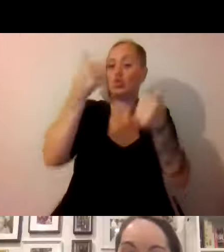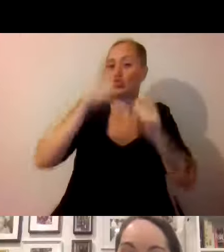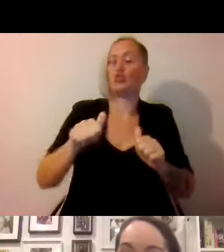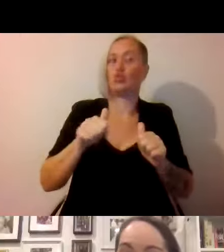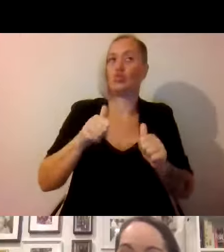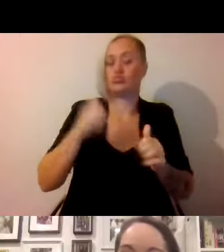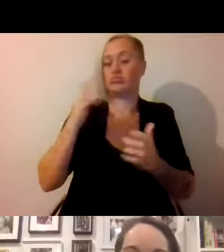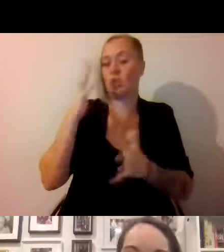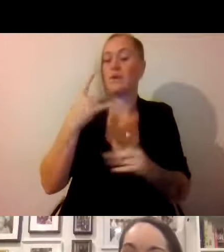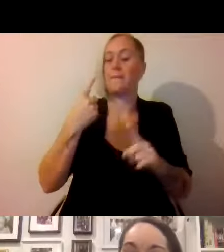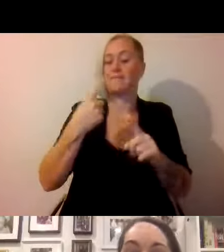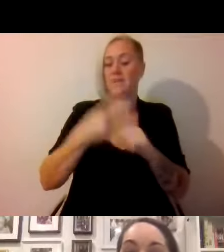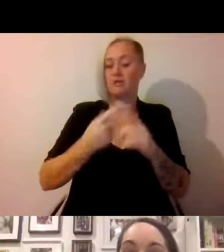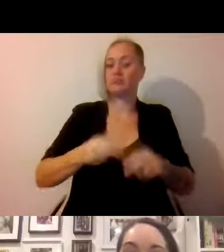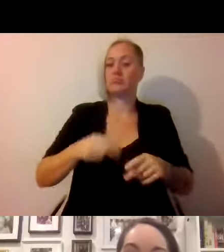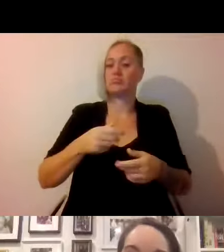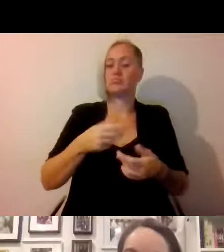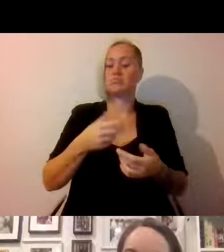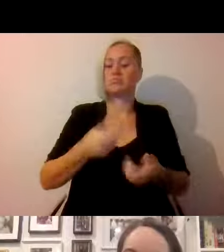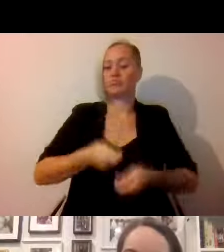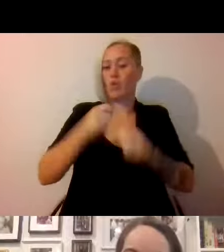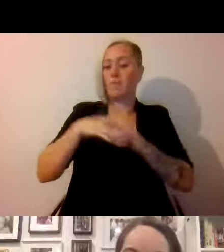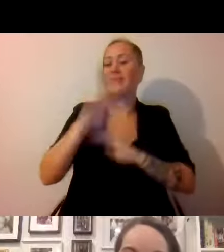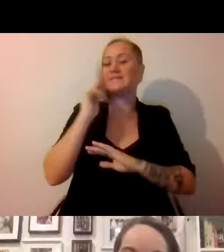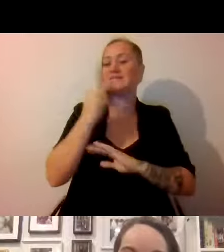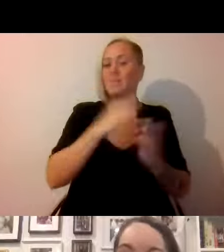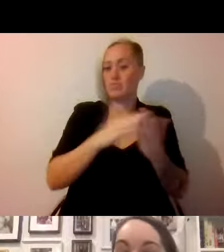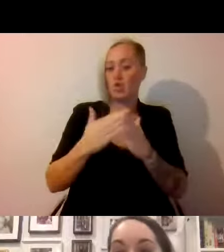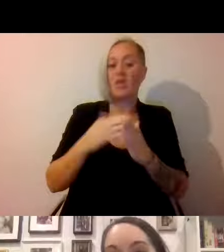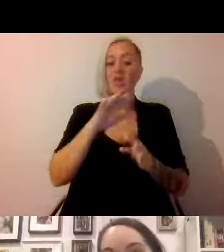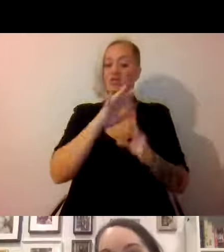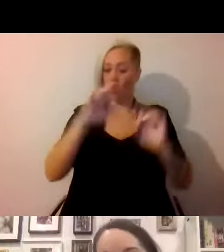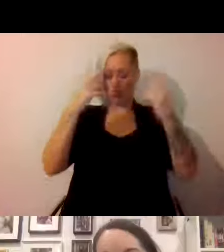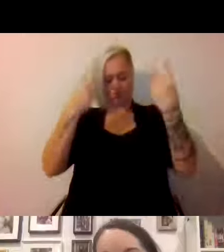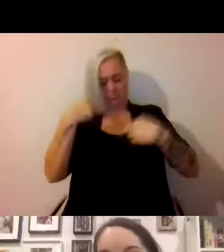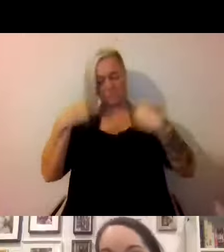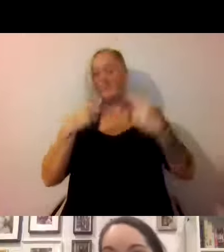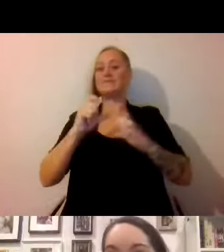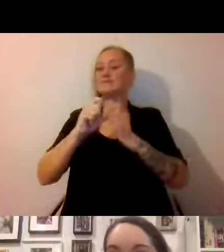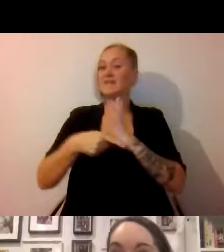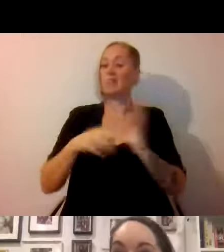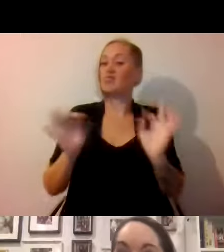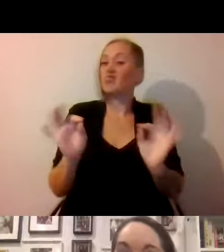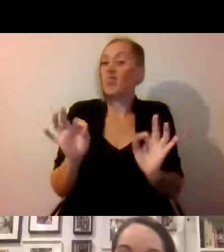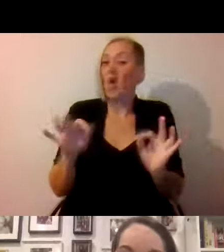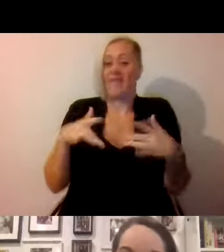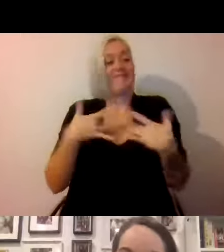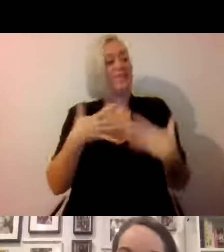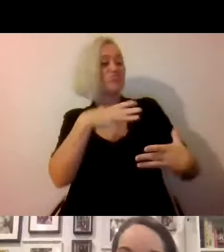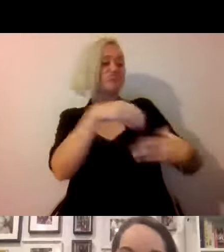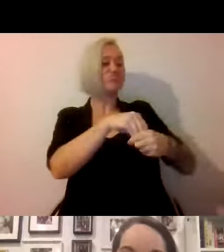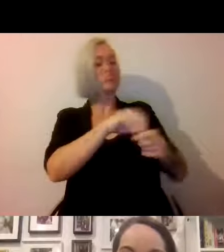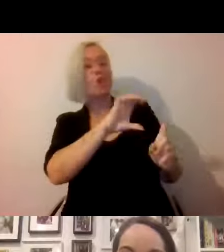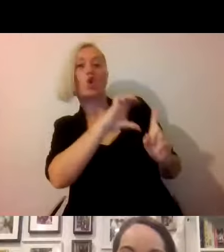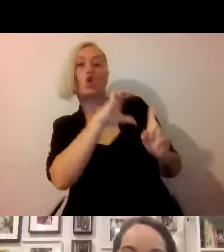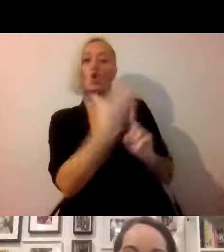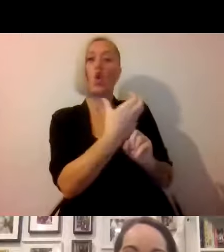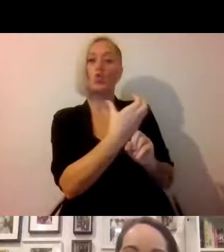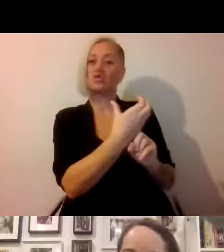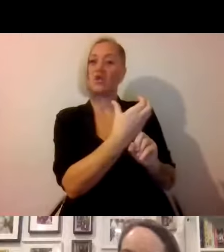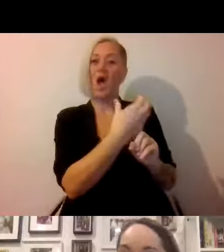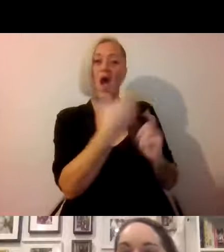community, don't perceive themselves to be disabled. Rather, they see themselves as part of a cultural and linguistic minority group,